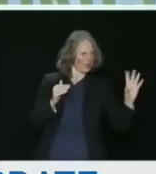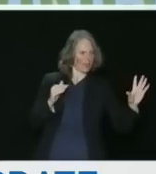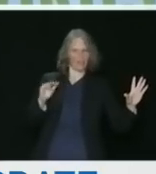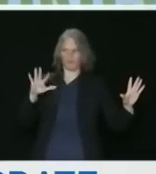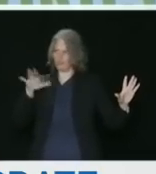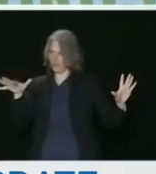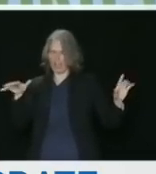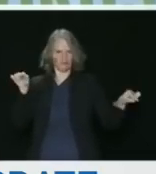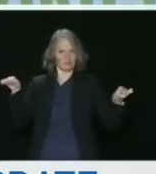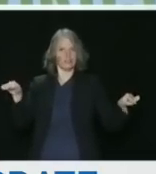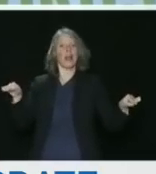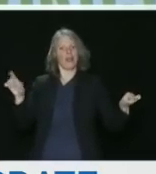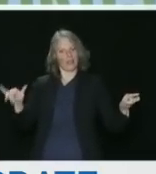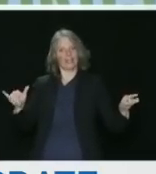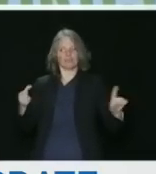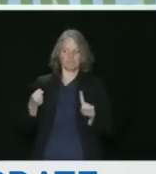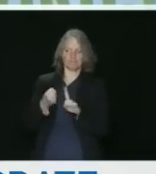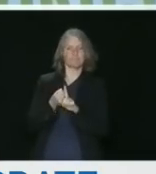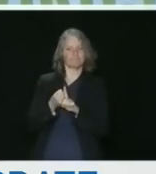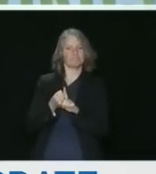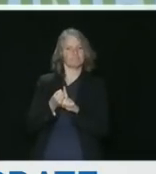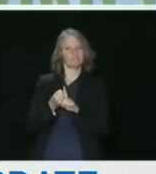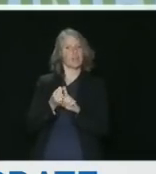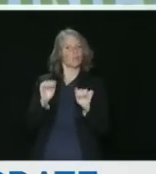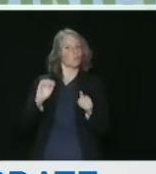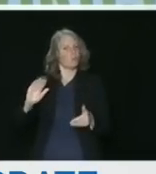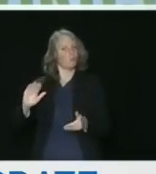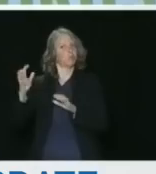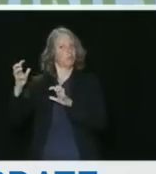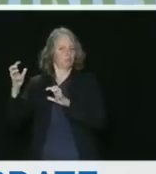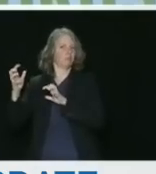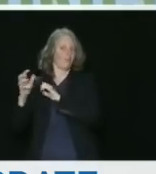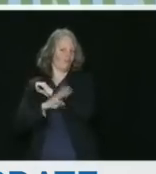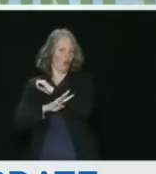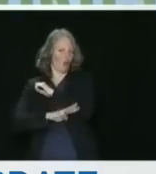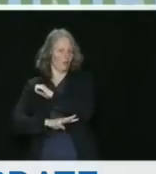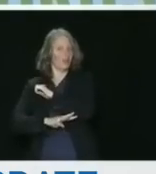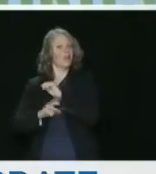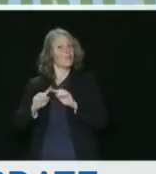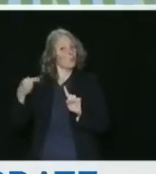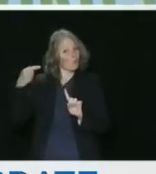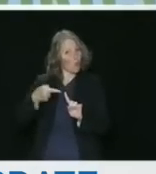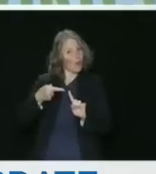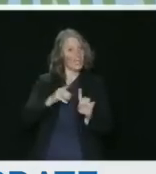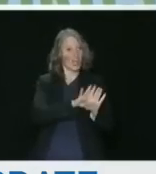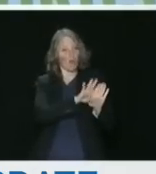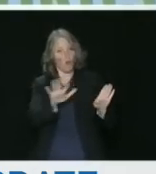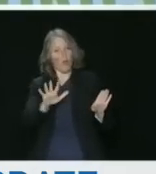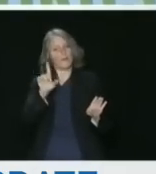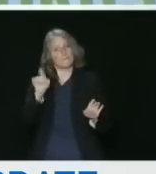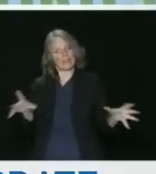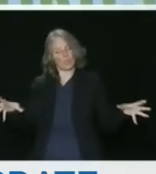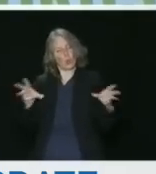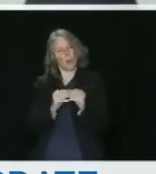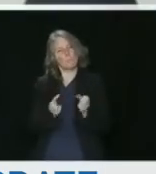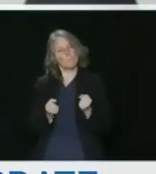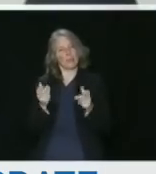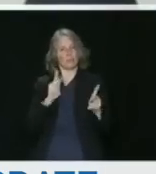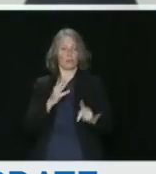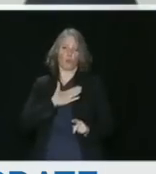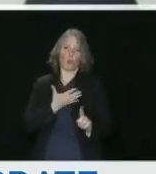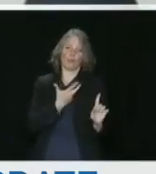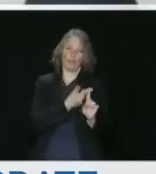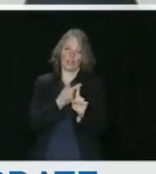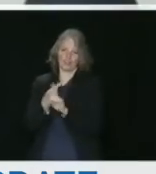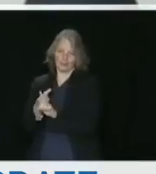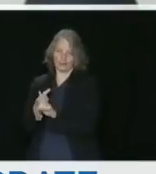line is that we need as many people vaccinated as much as possible. Yeah, Dr. Okay. New, maybe just to sort of put